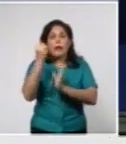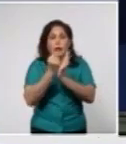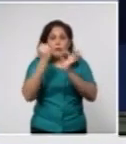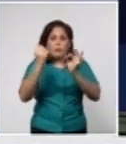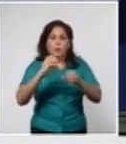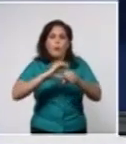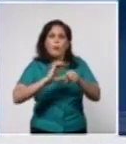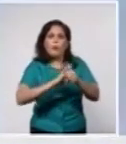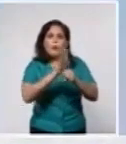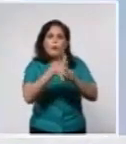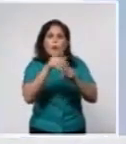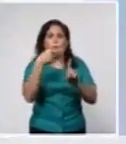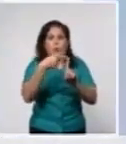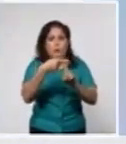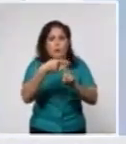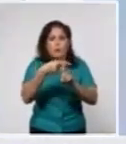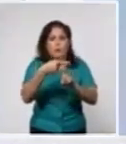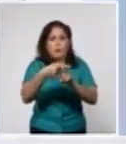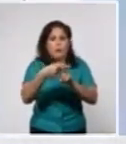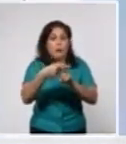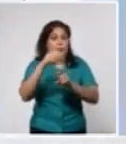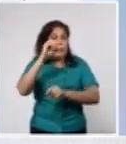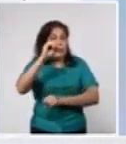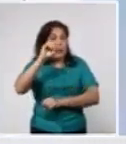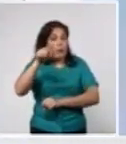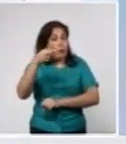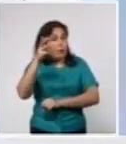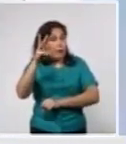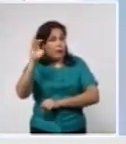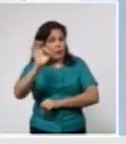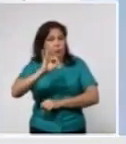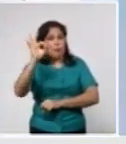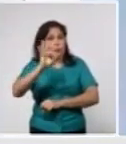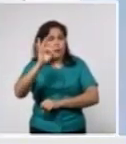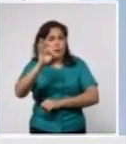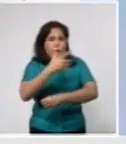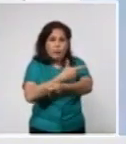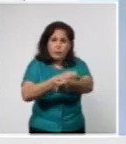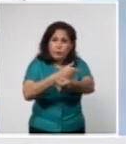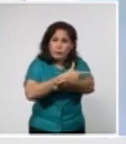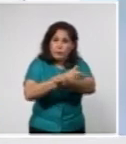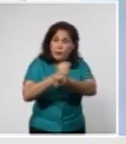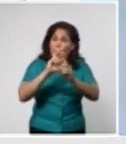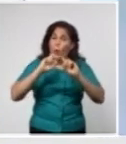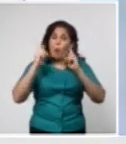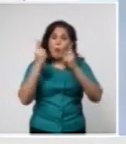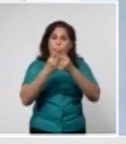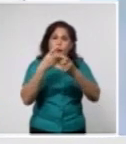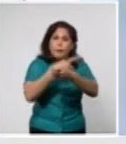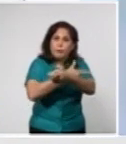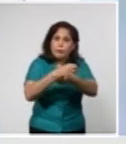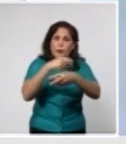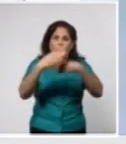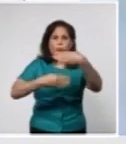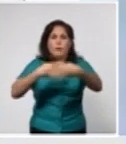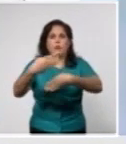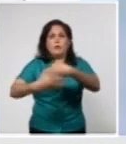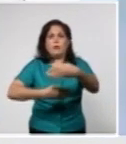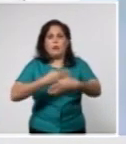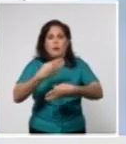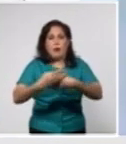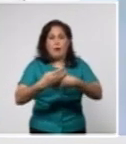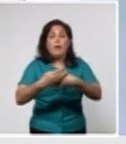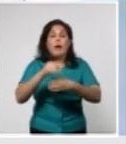2,320 samples, 7 tested positive, representing 0.3% of the samples